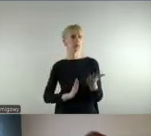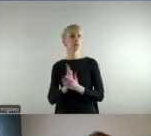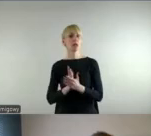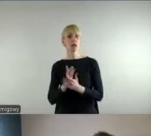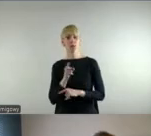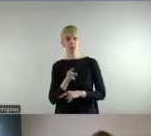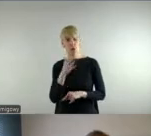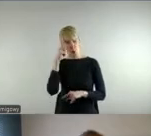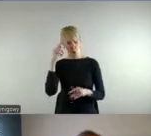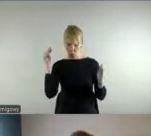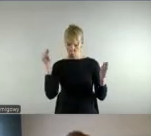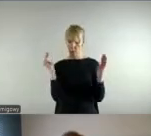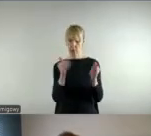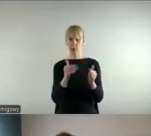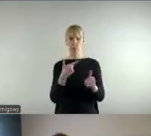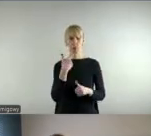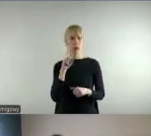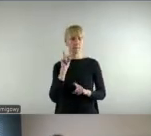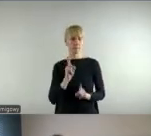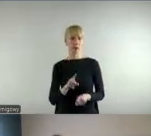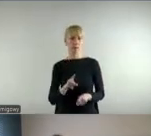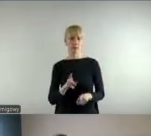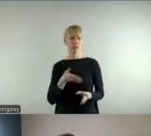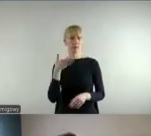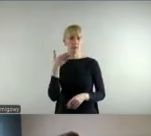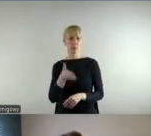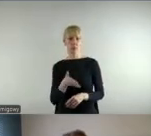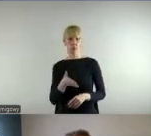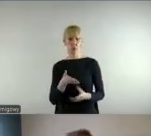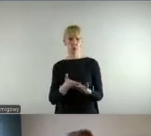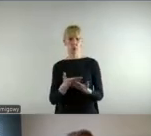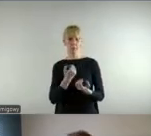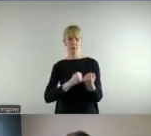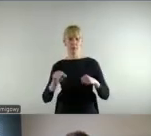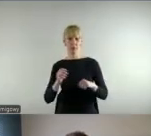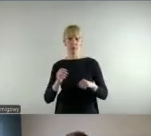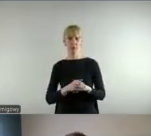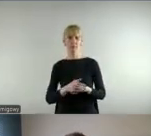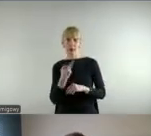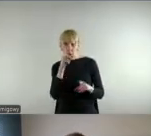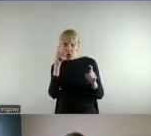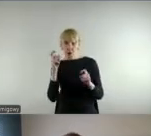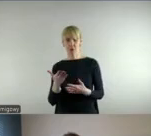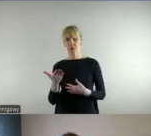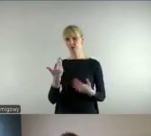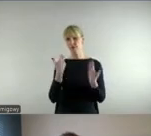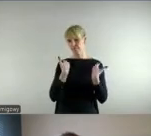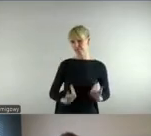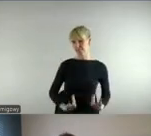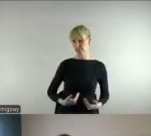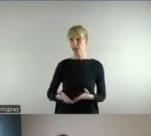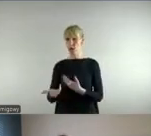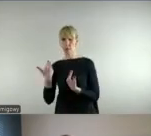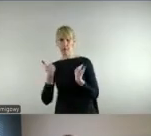future challenges and crises. And in the picture here, you can see me together with the mayor of